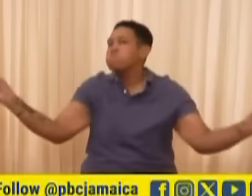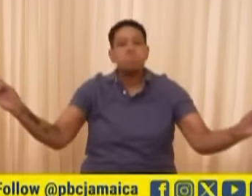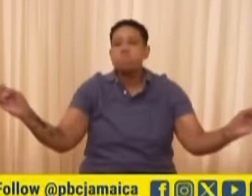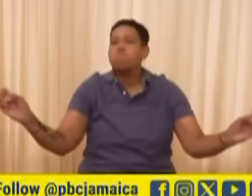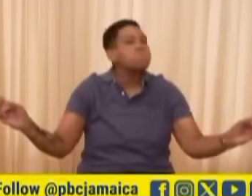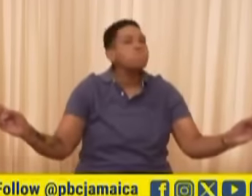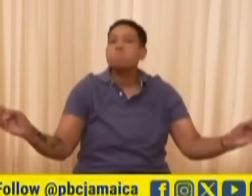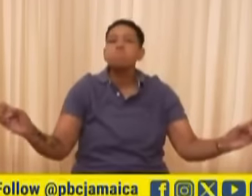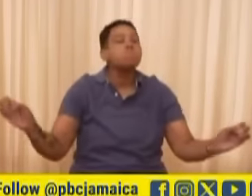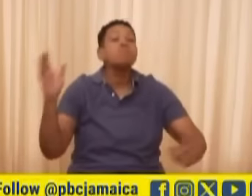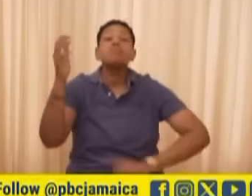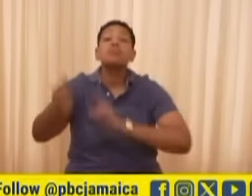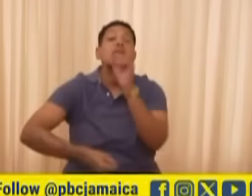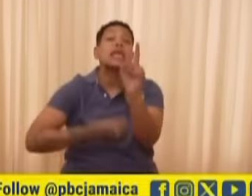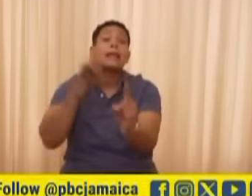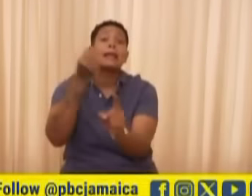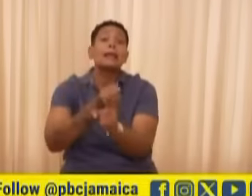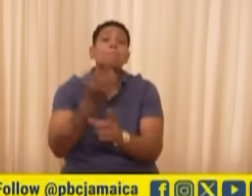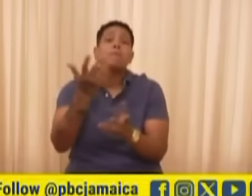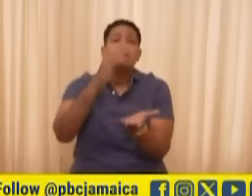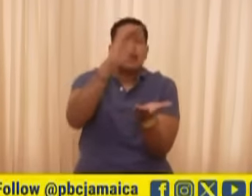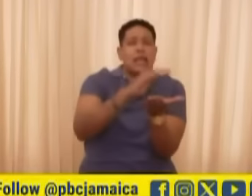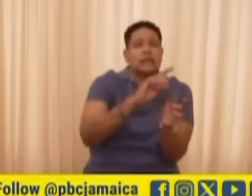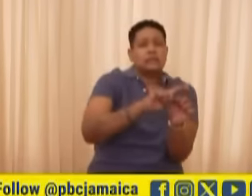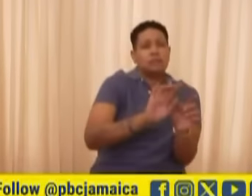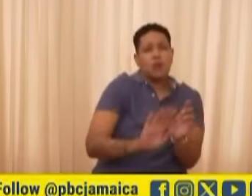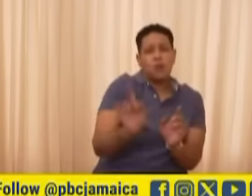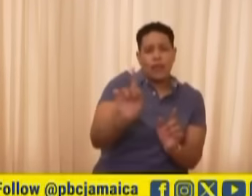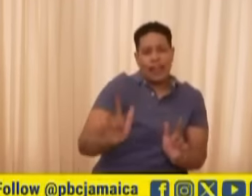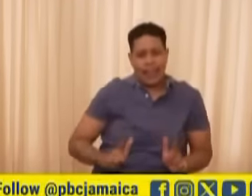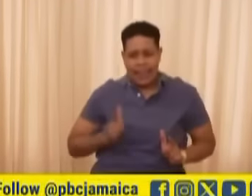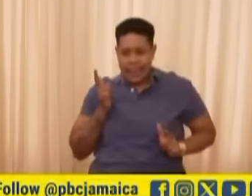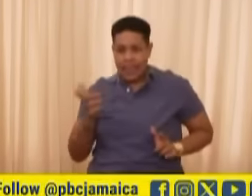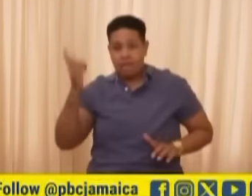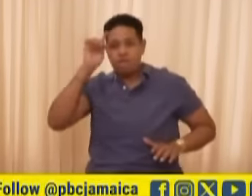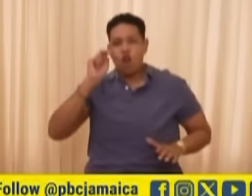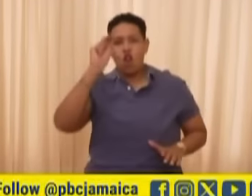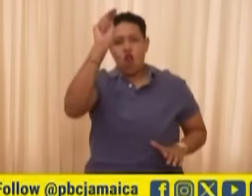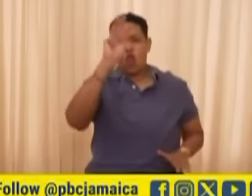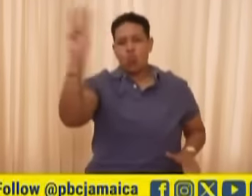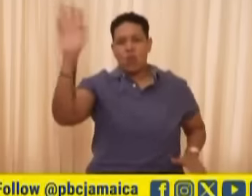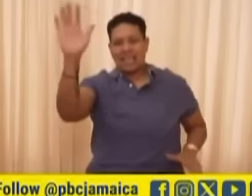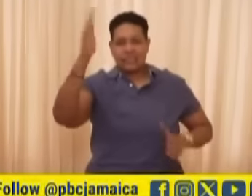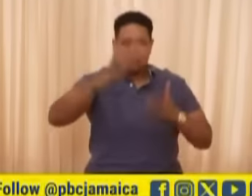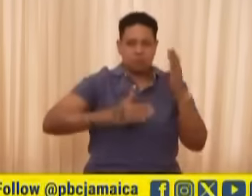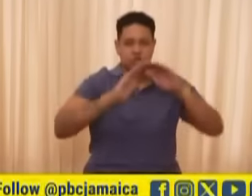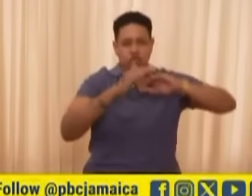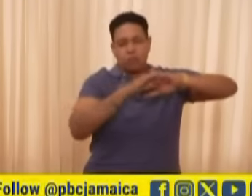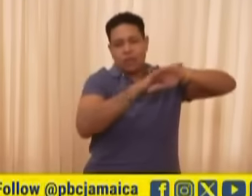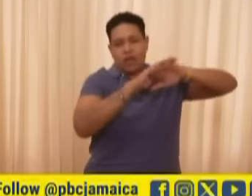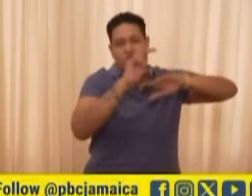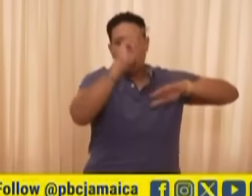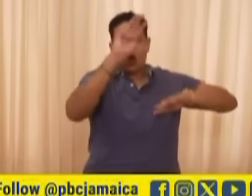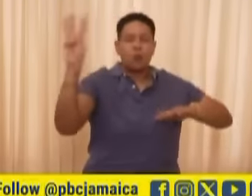The impact may be somewhat lesser for the northwestern part of the island that would include Hanover, St.